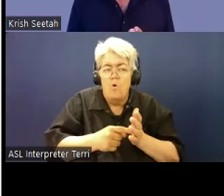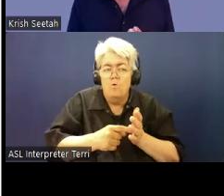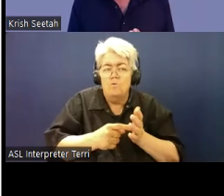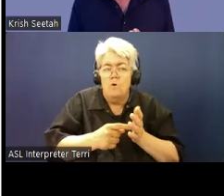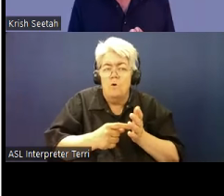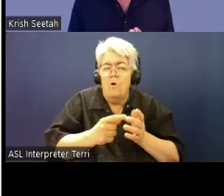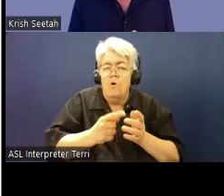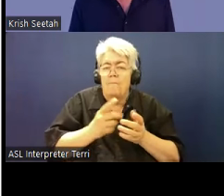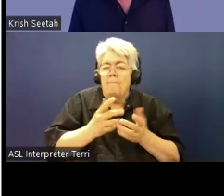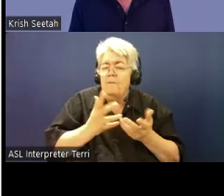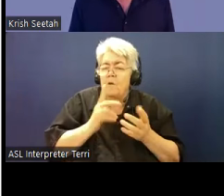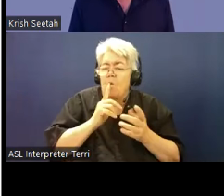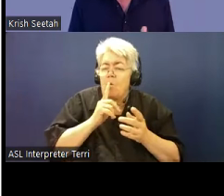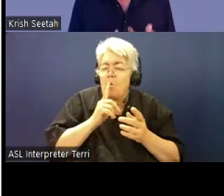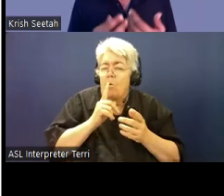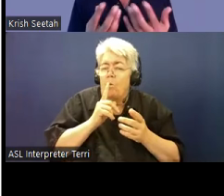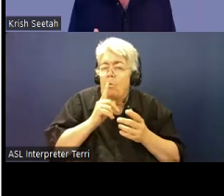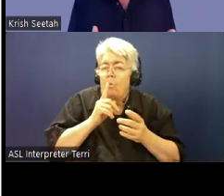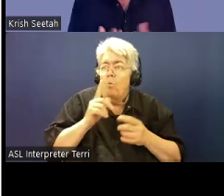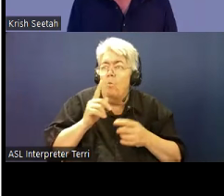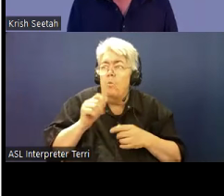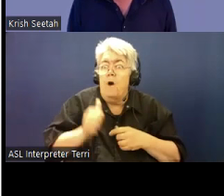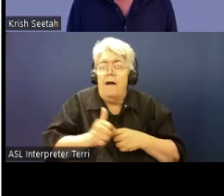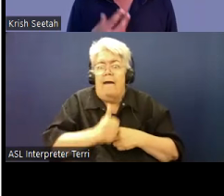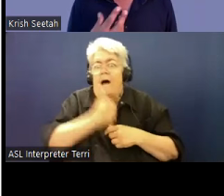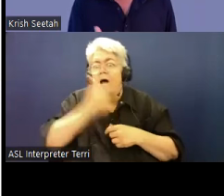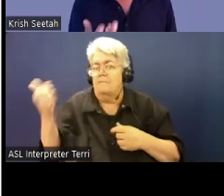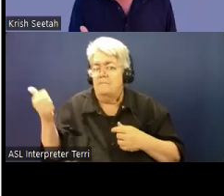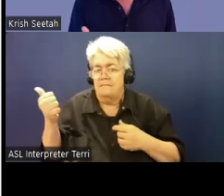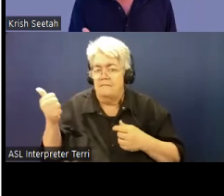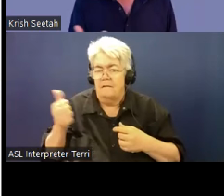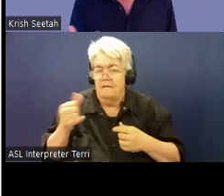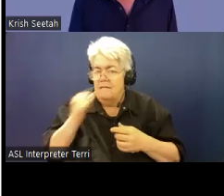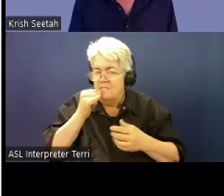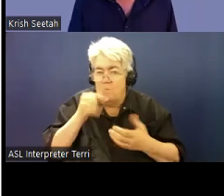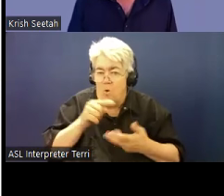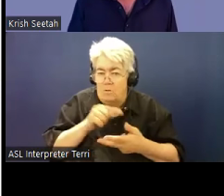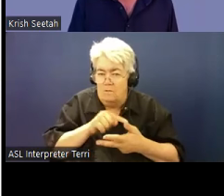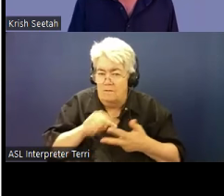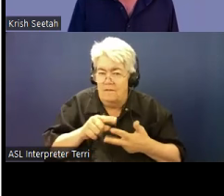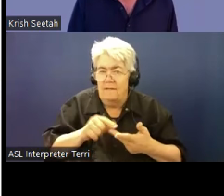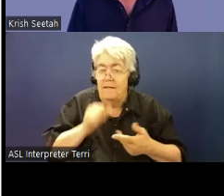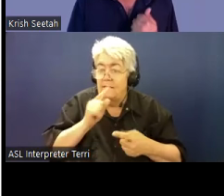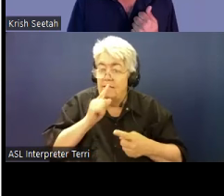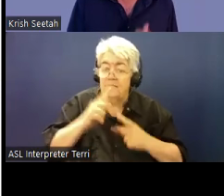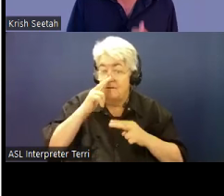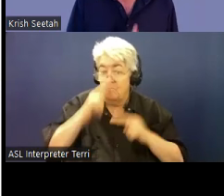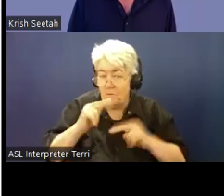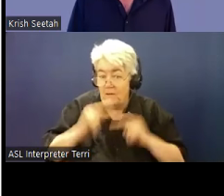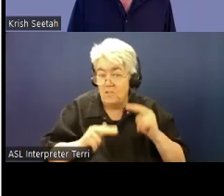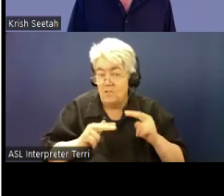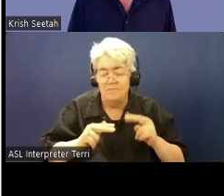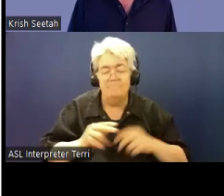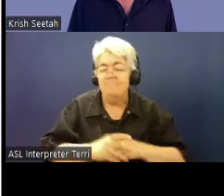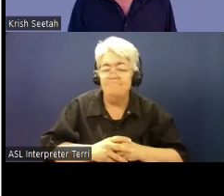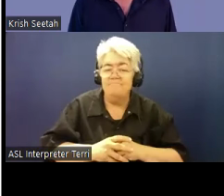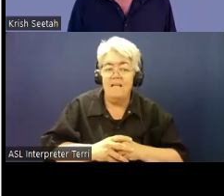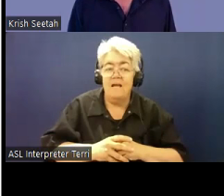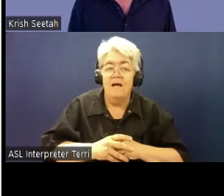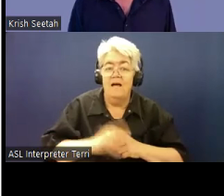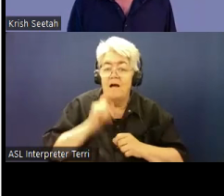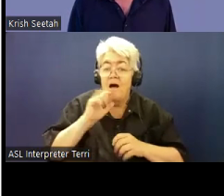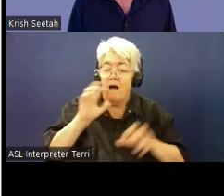what was being smoked in these pipes than simply as a recreational product. What really was shocking to us